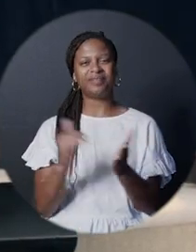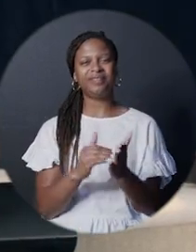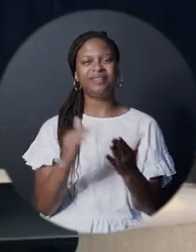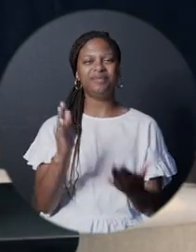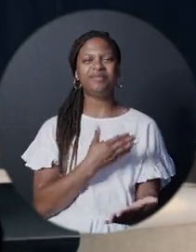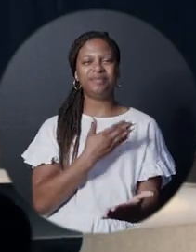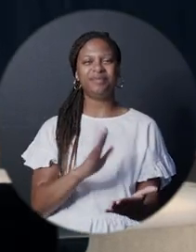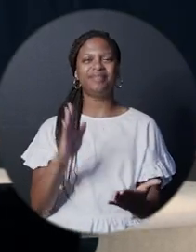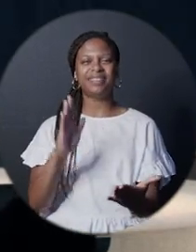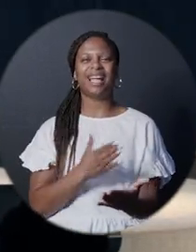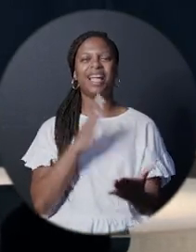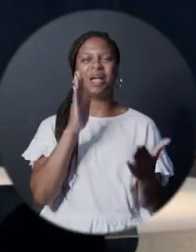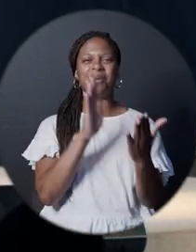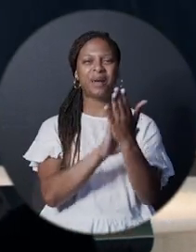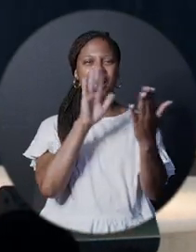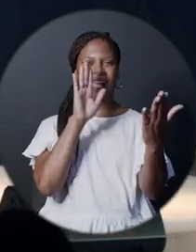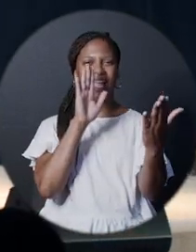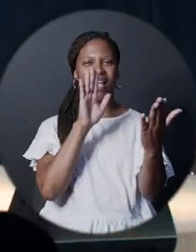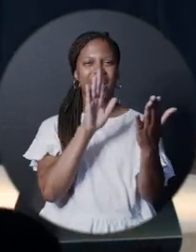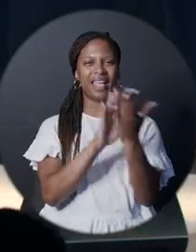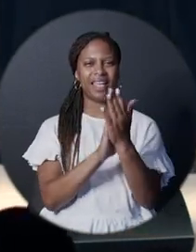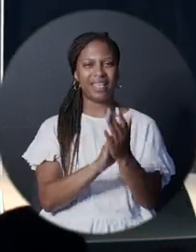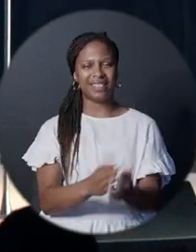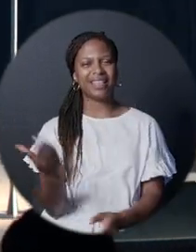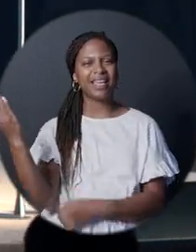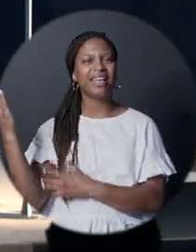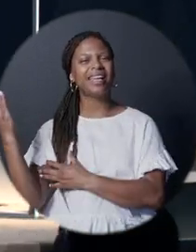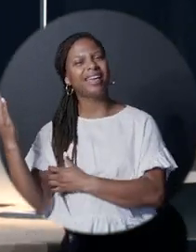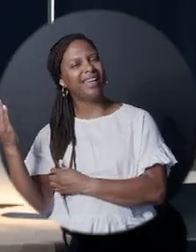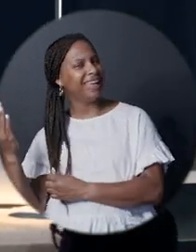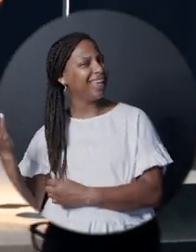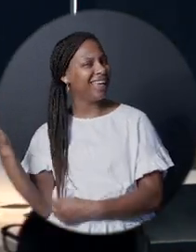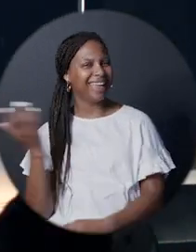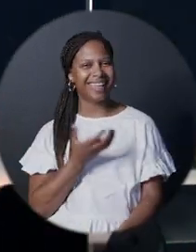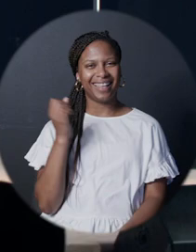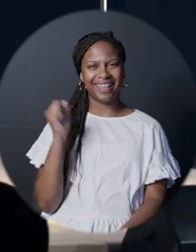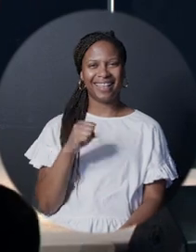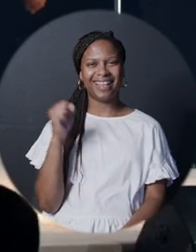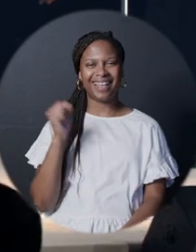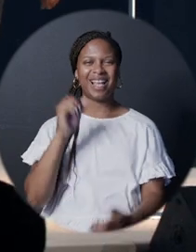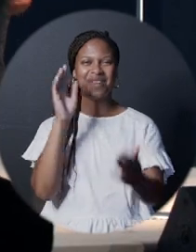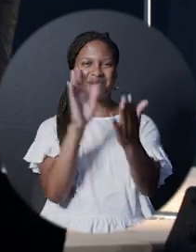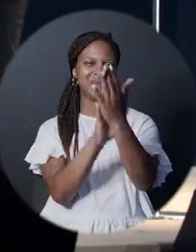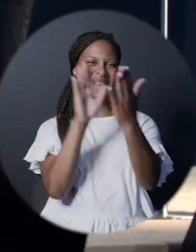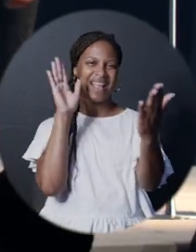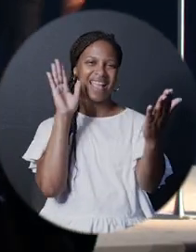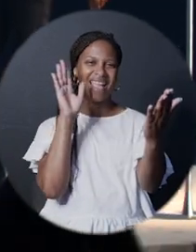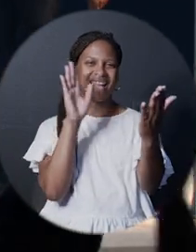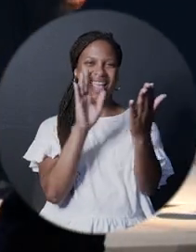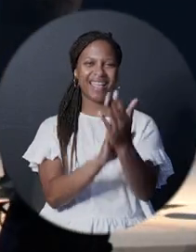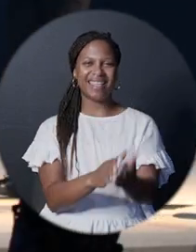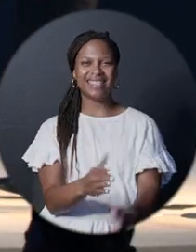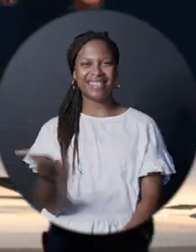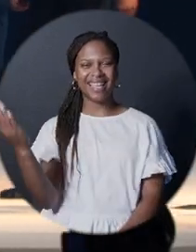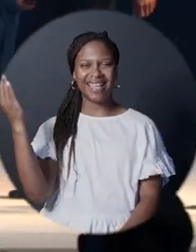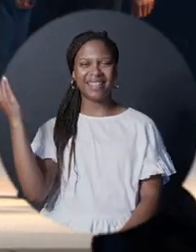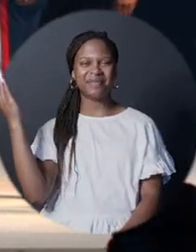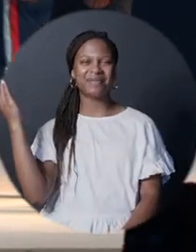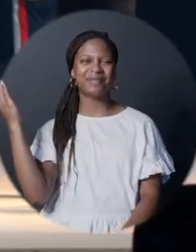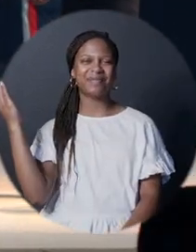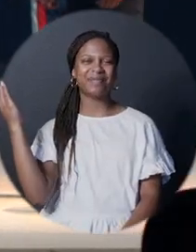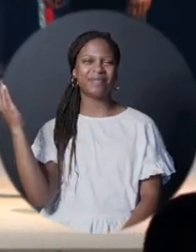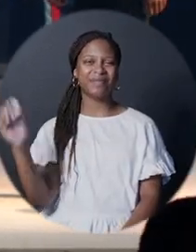Come on, let's sing that. Oh, come on and say it. Praise. Oh, na na na.